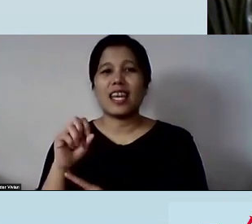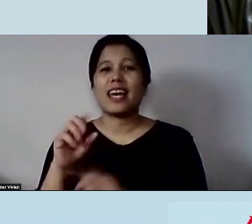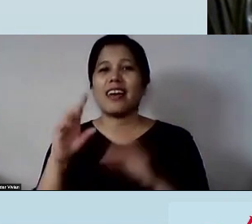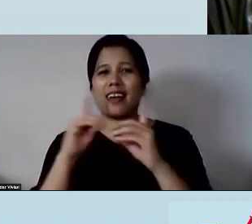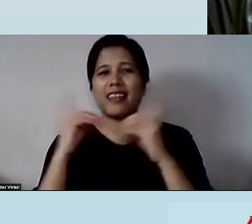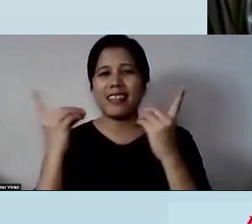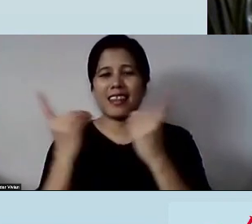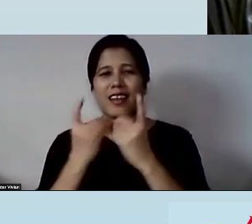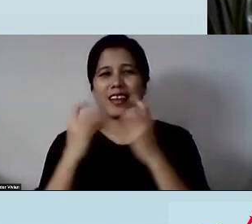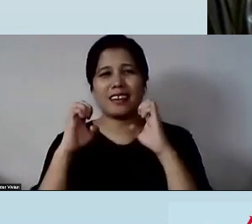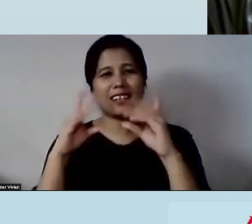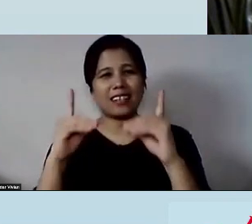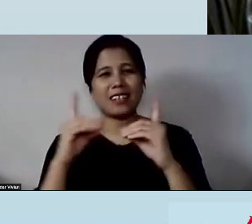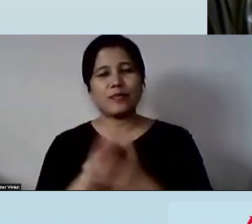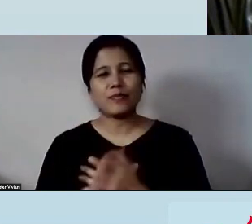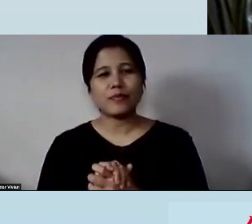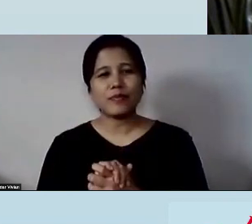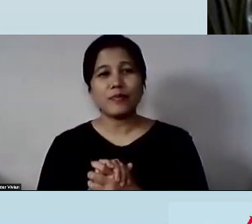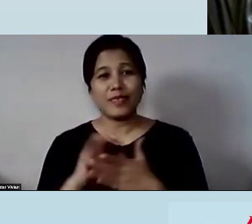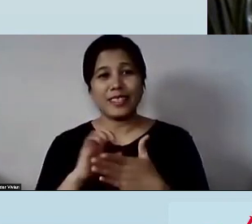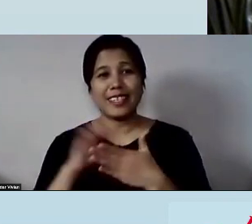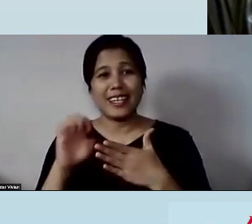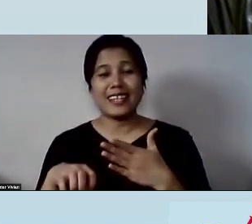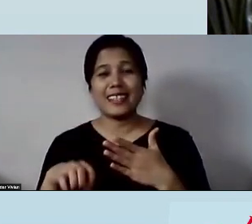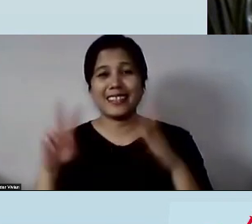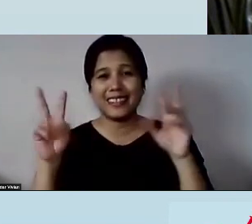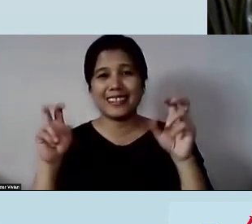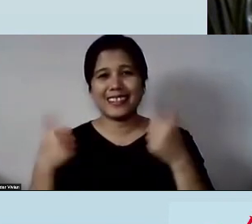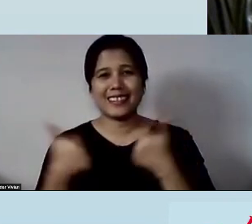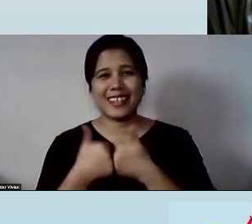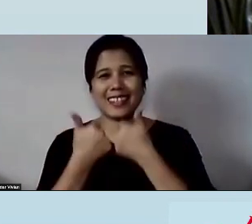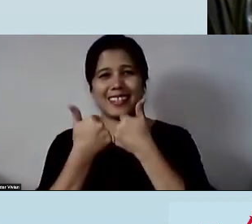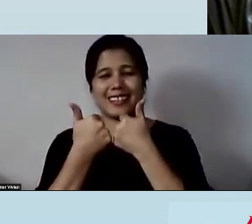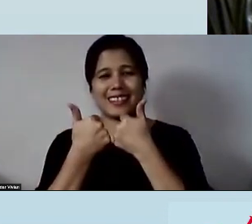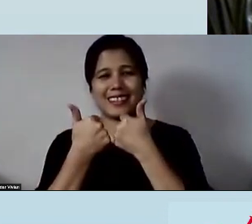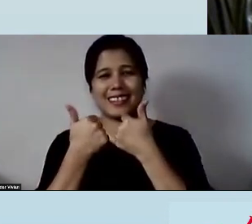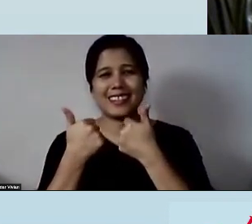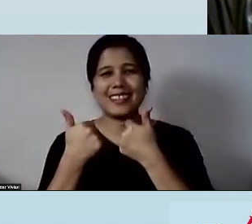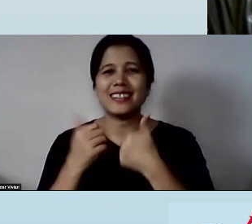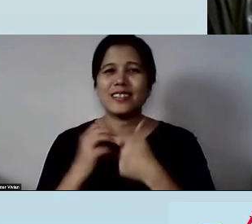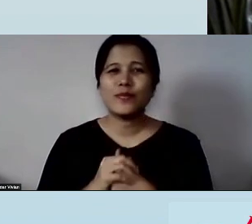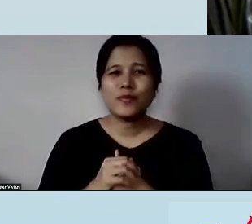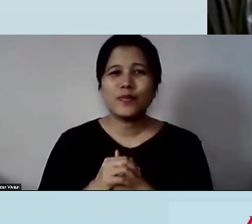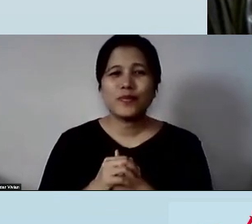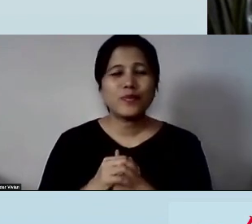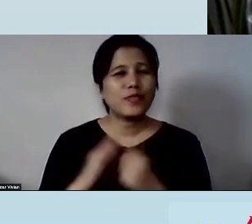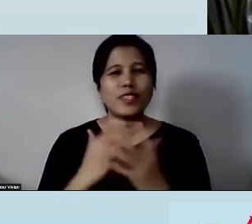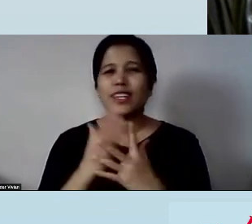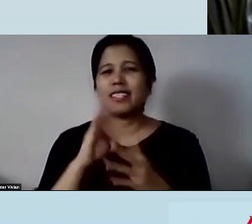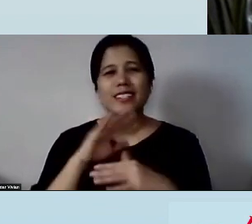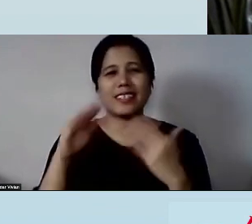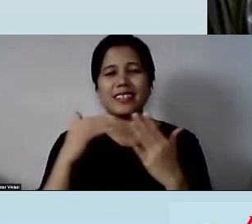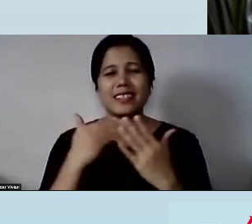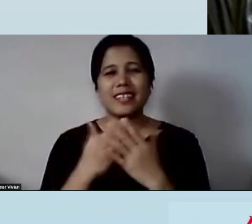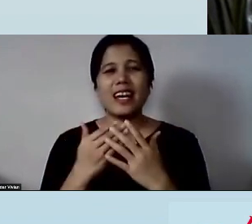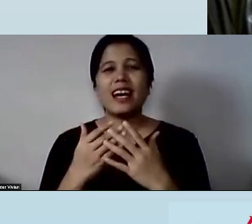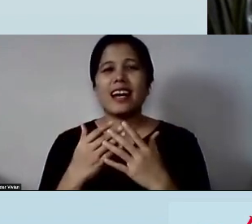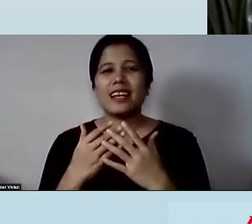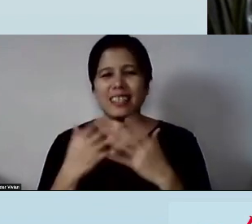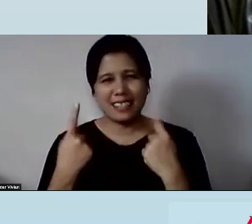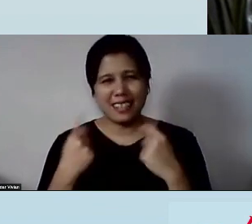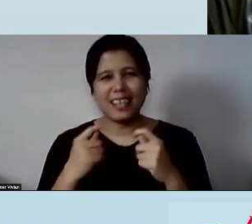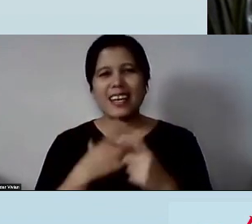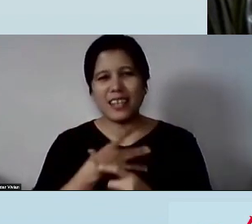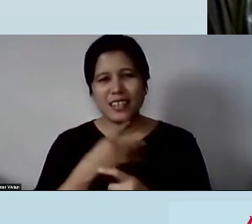Philippines. So before we end, I'd like to post this challenge. Ganto po gawin natin na throughout the rest of the week, try to make an effort